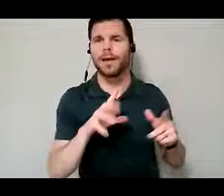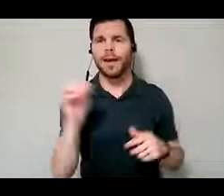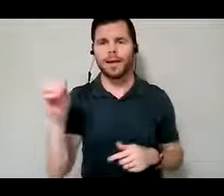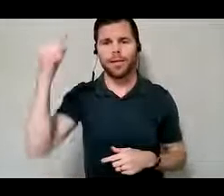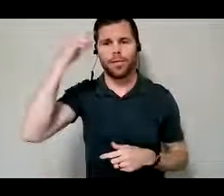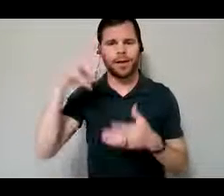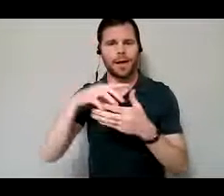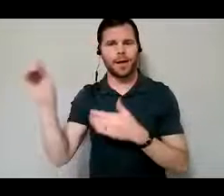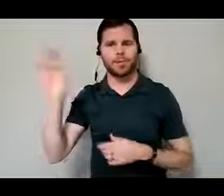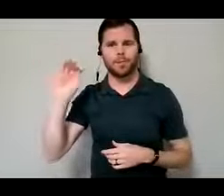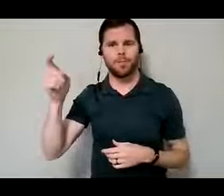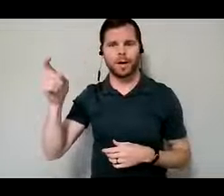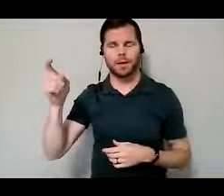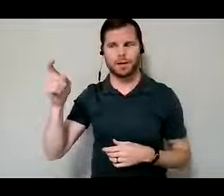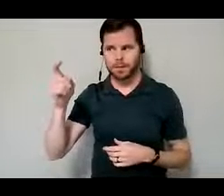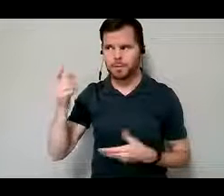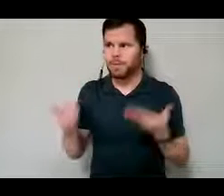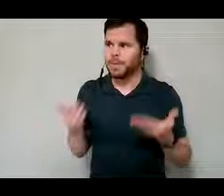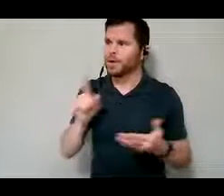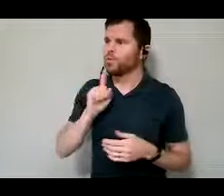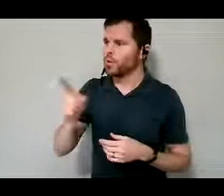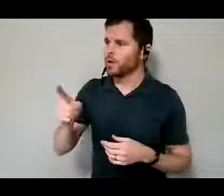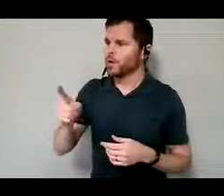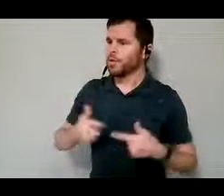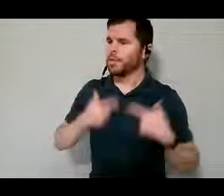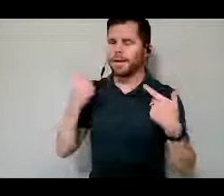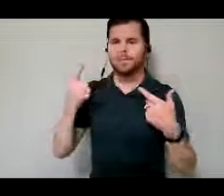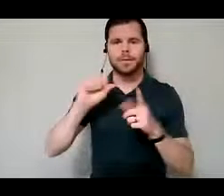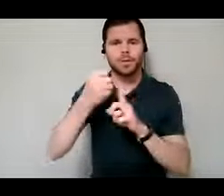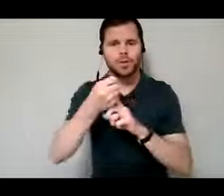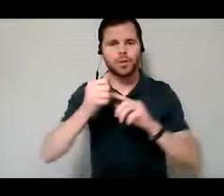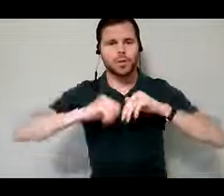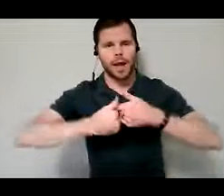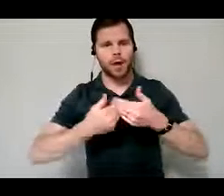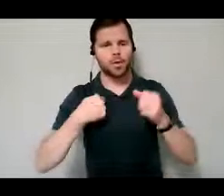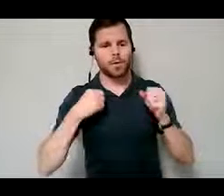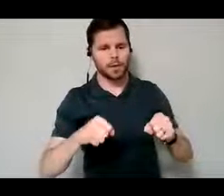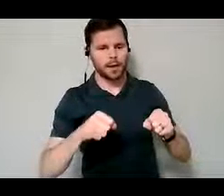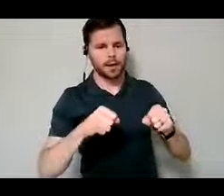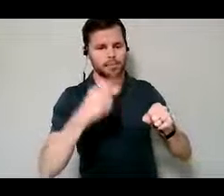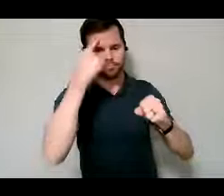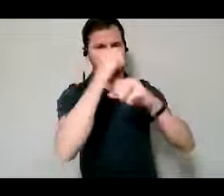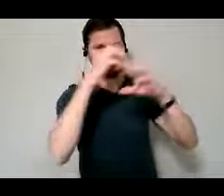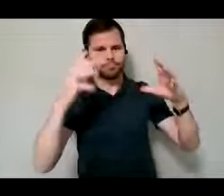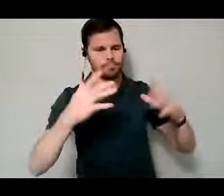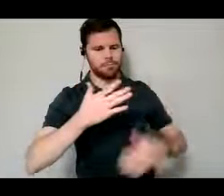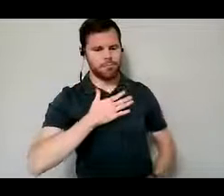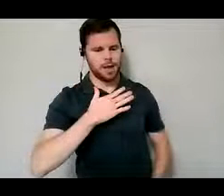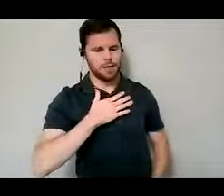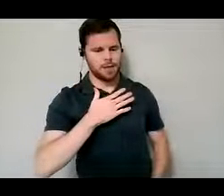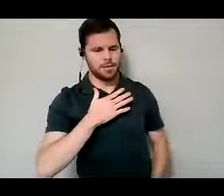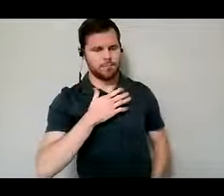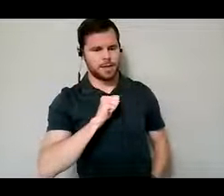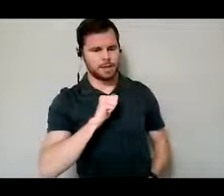real situations that have occurred, and how they can immerse themselves in it and figure out how they would relate to it and